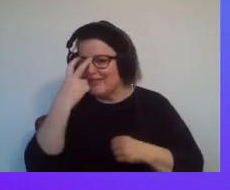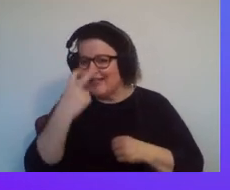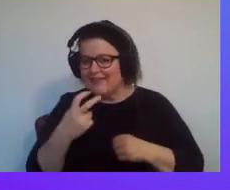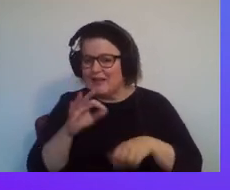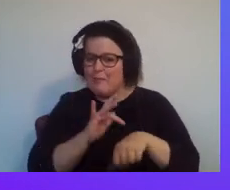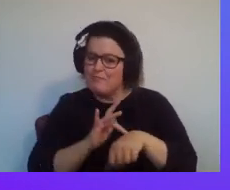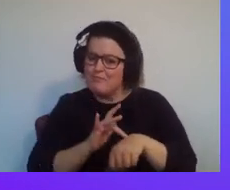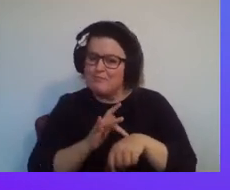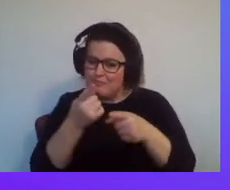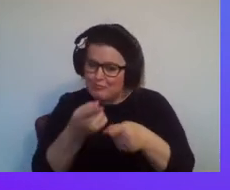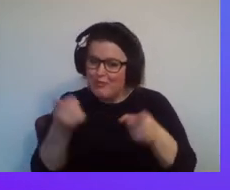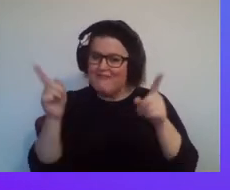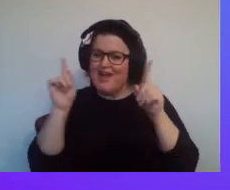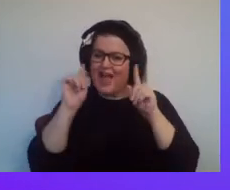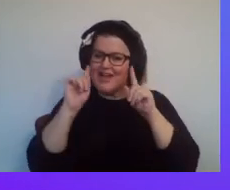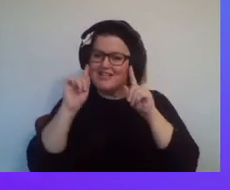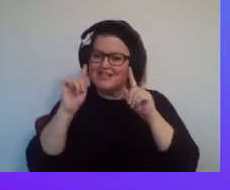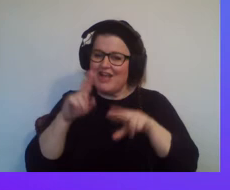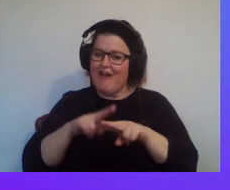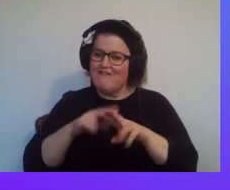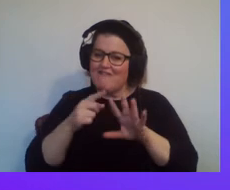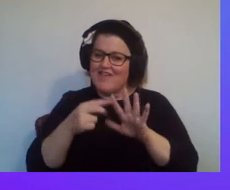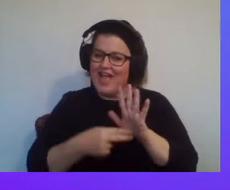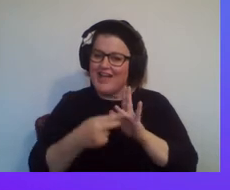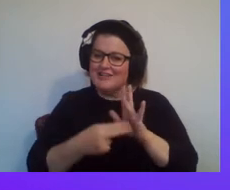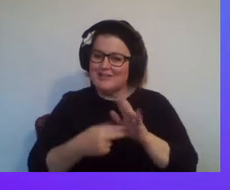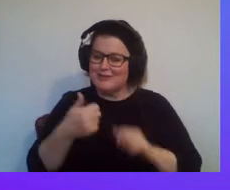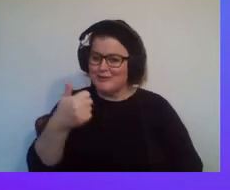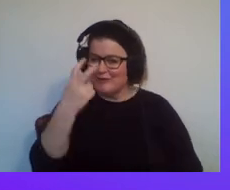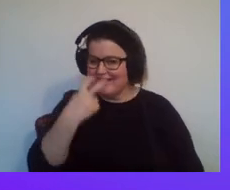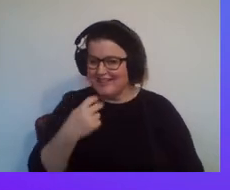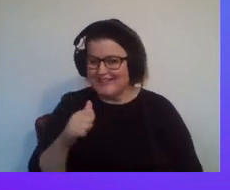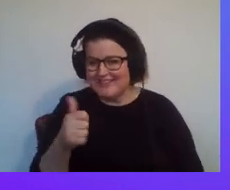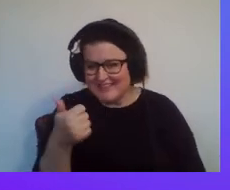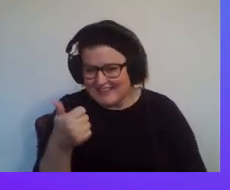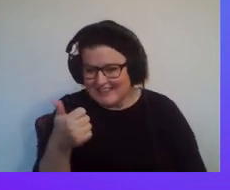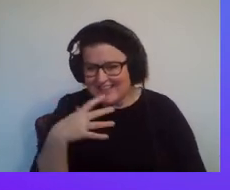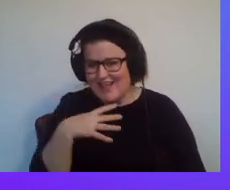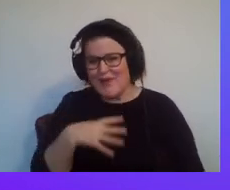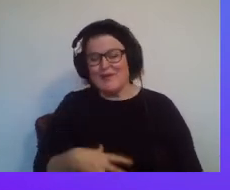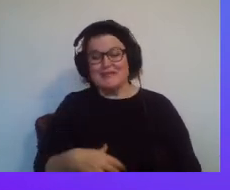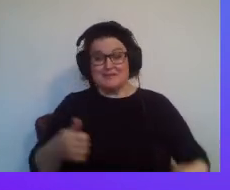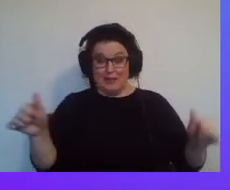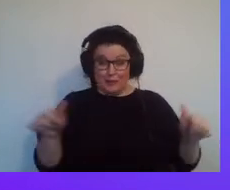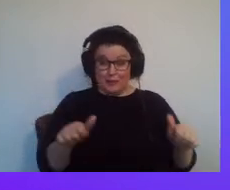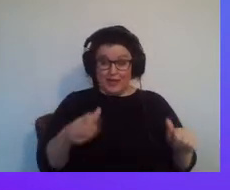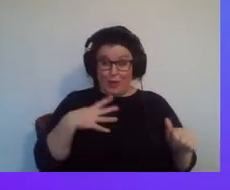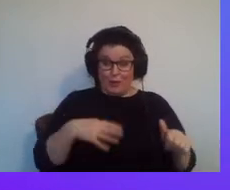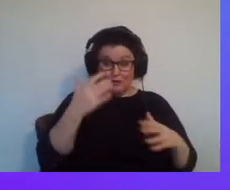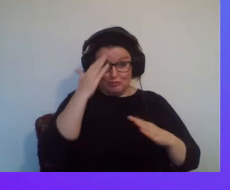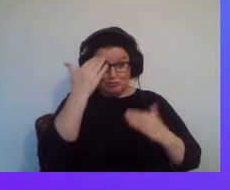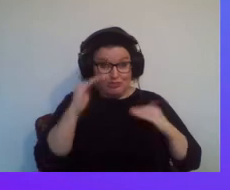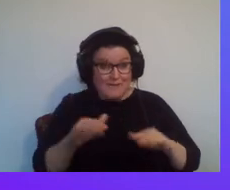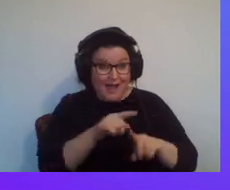members of the panel and also people watching at home. I'll try and be quick because I'm minded people want to get as many questions in as